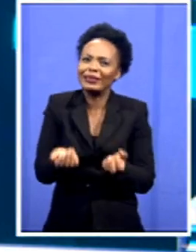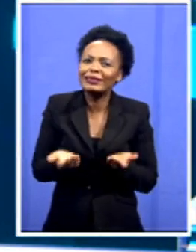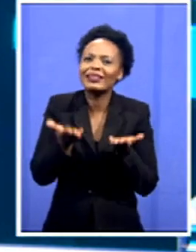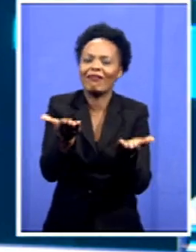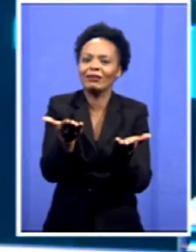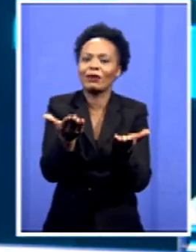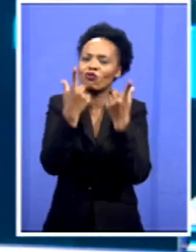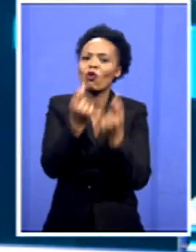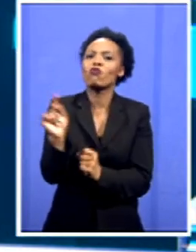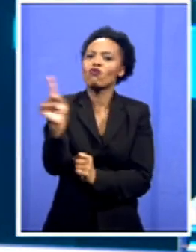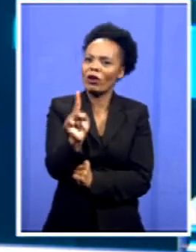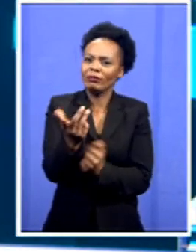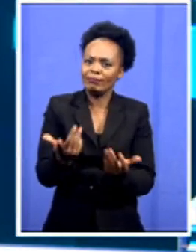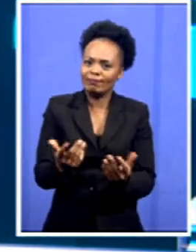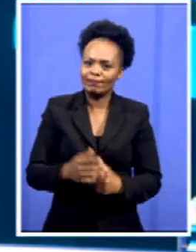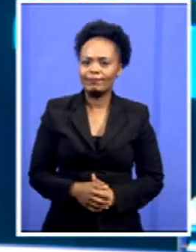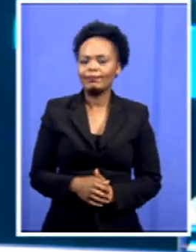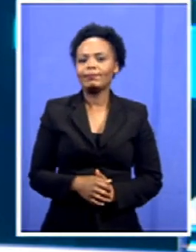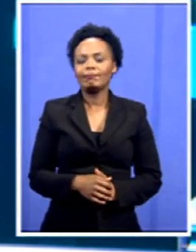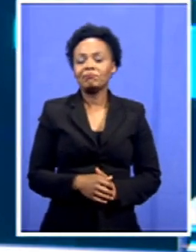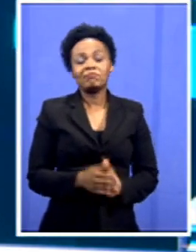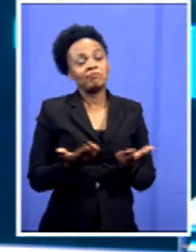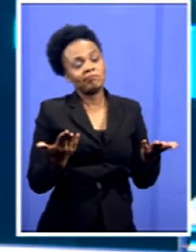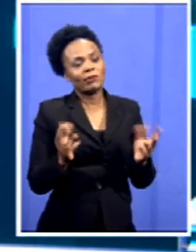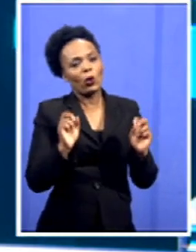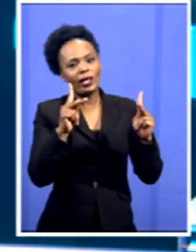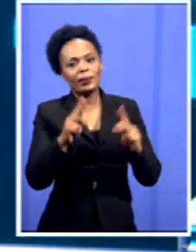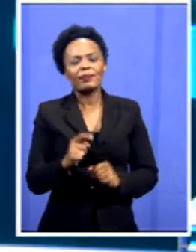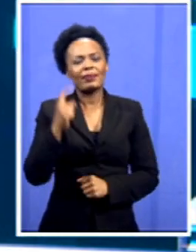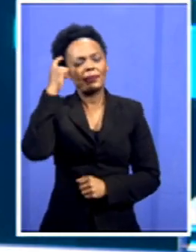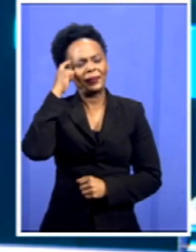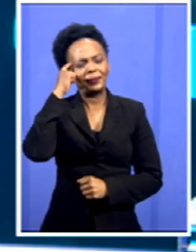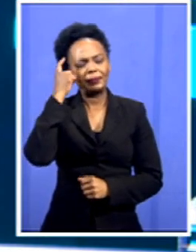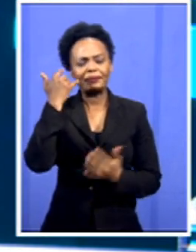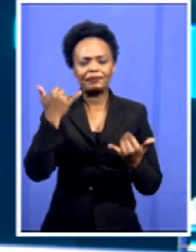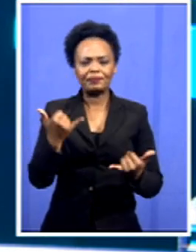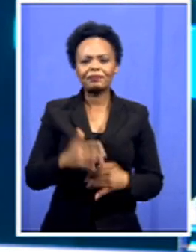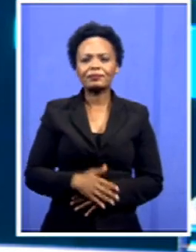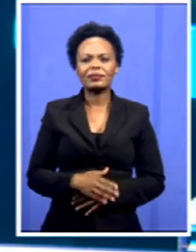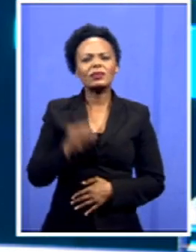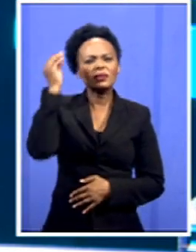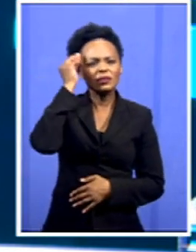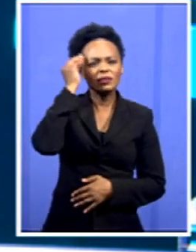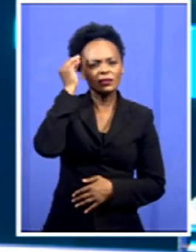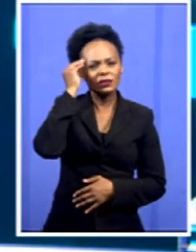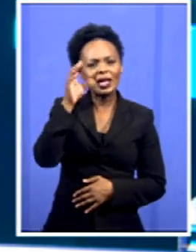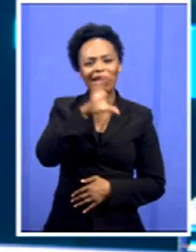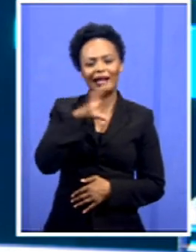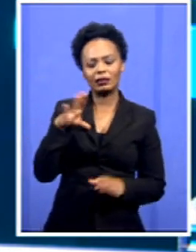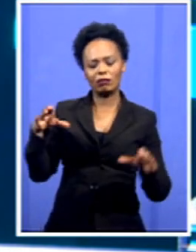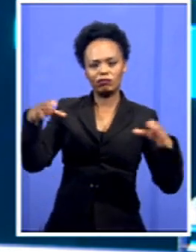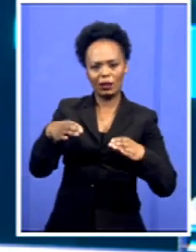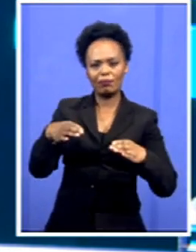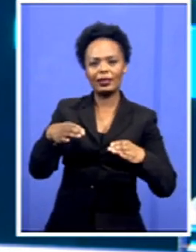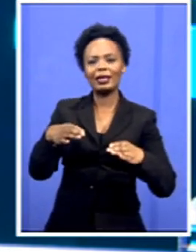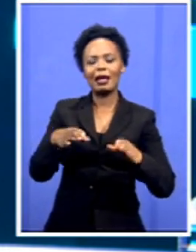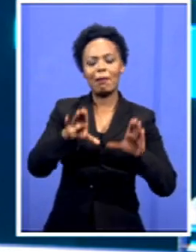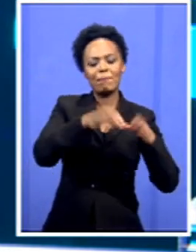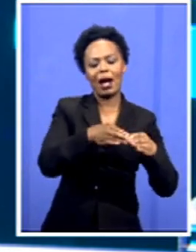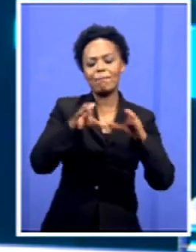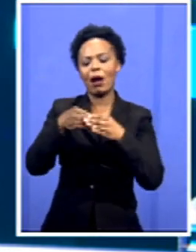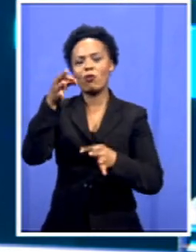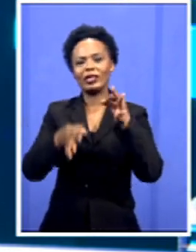the services that they require? Okay, I think you would know that, you know, in council you've got different parties that